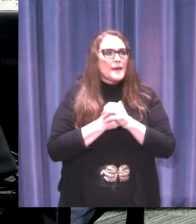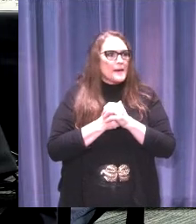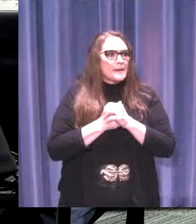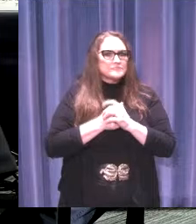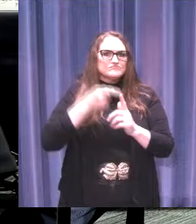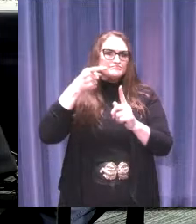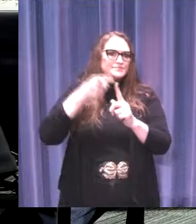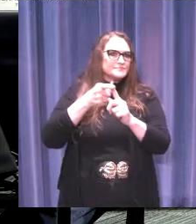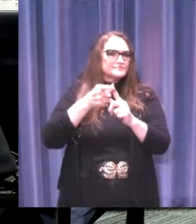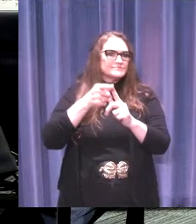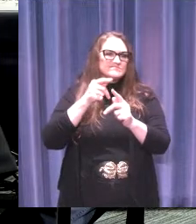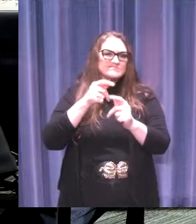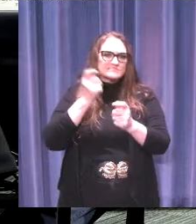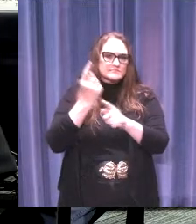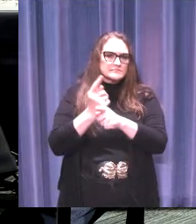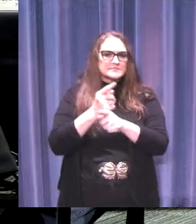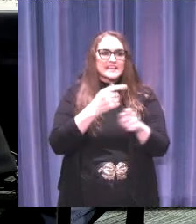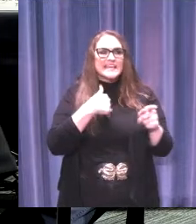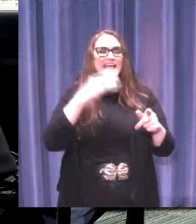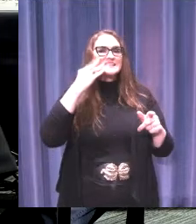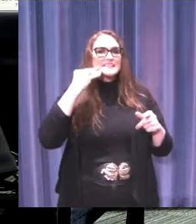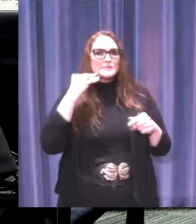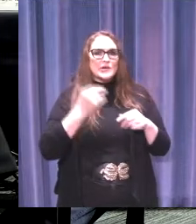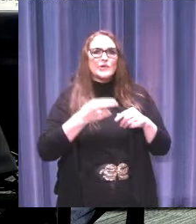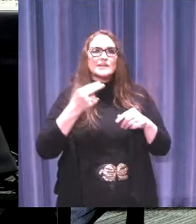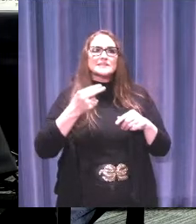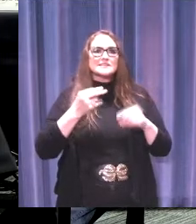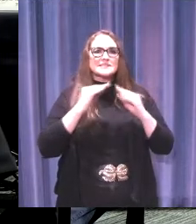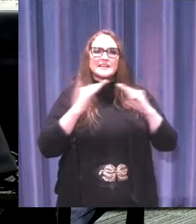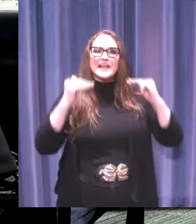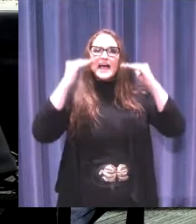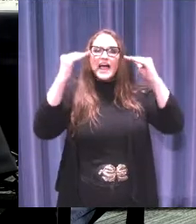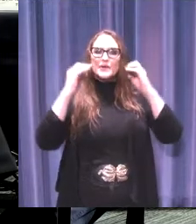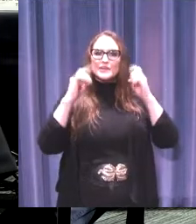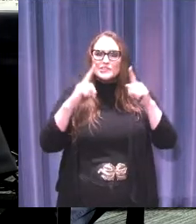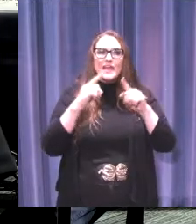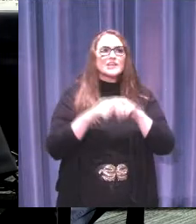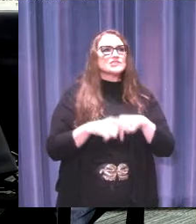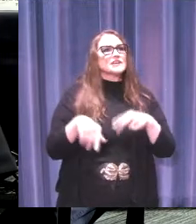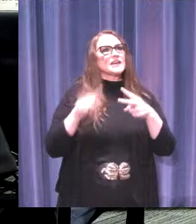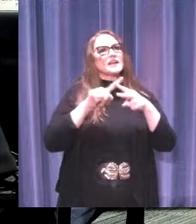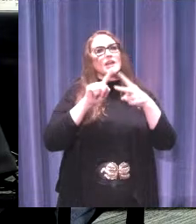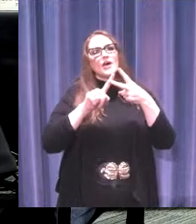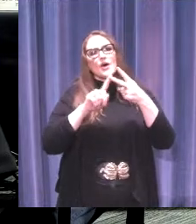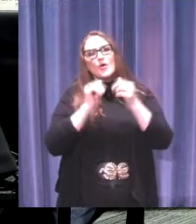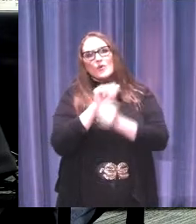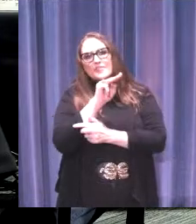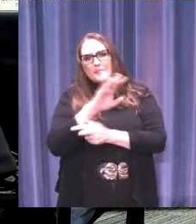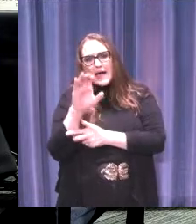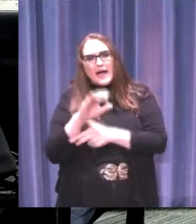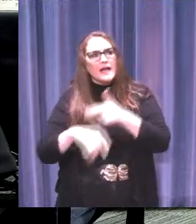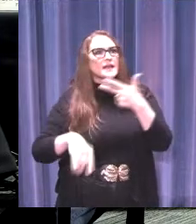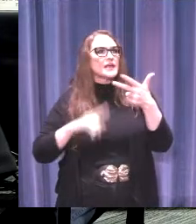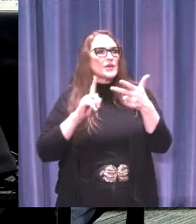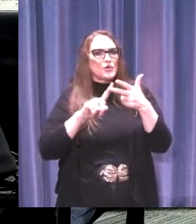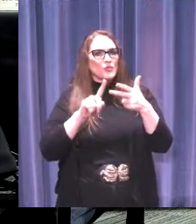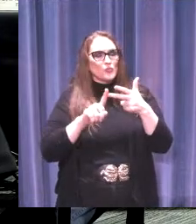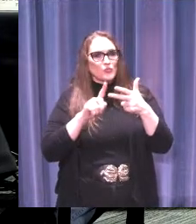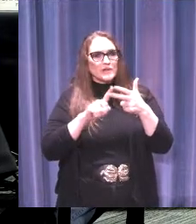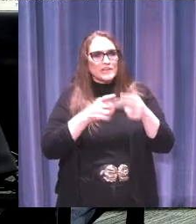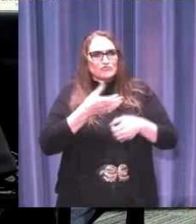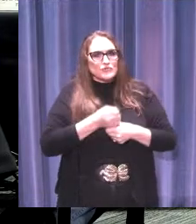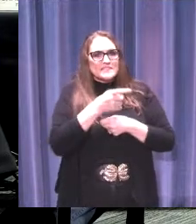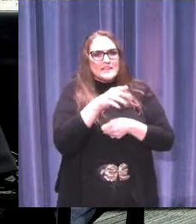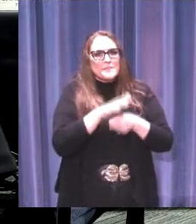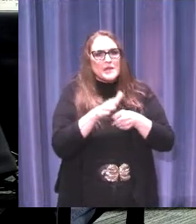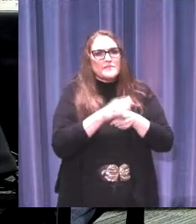spot on. He has experience in higher education. He has experience with Mott Community College. We entrusted him enough to make